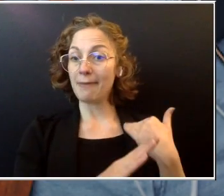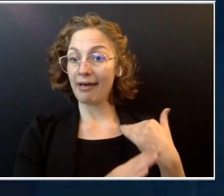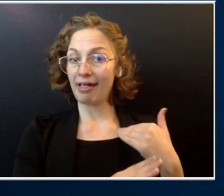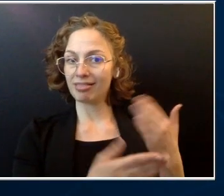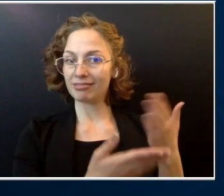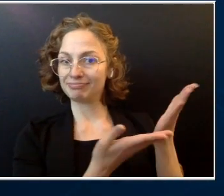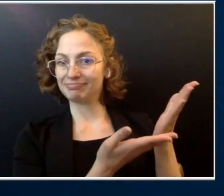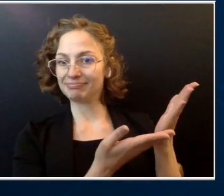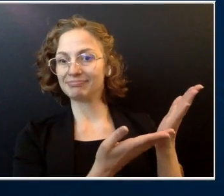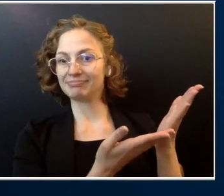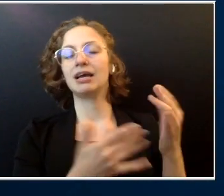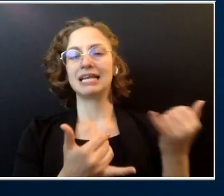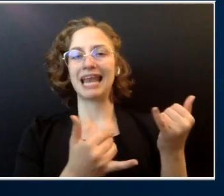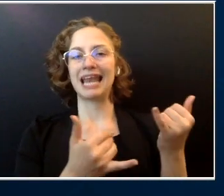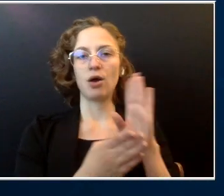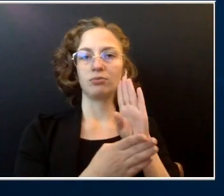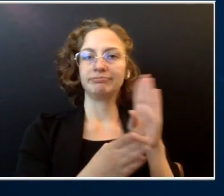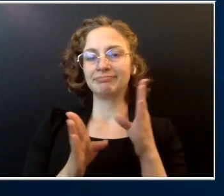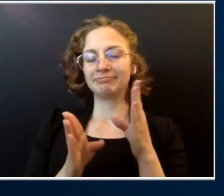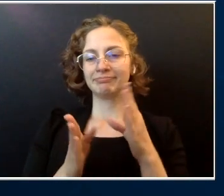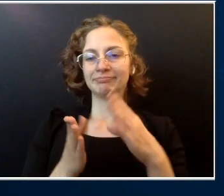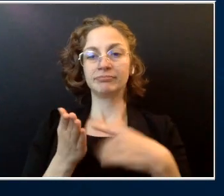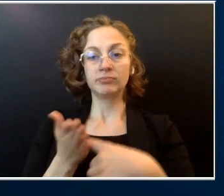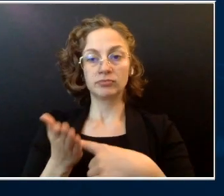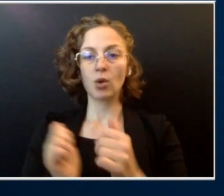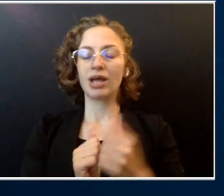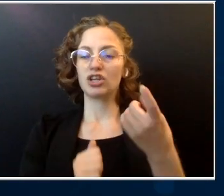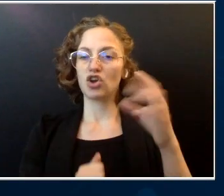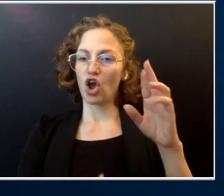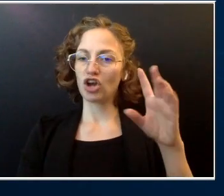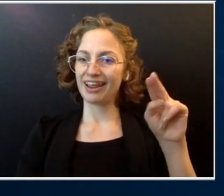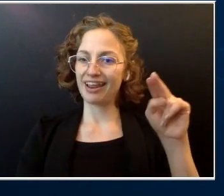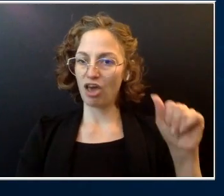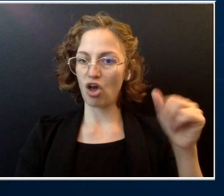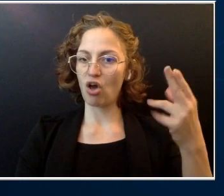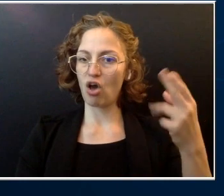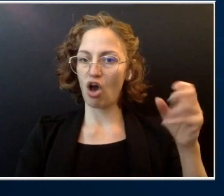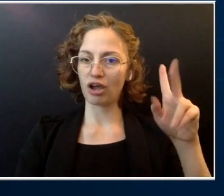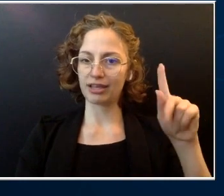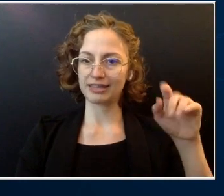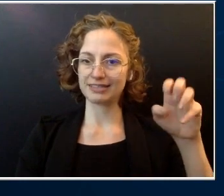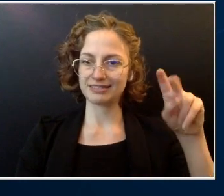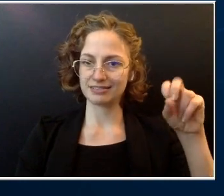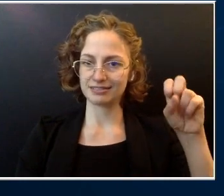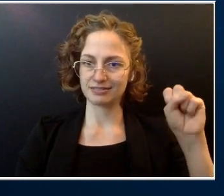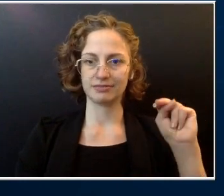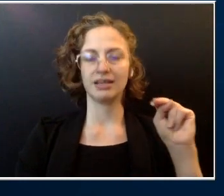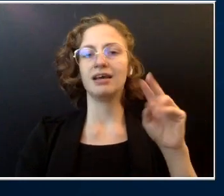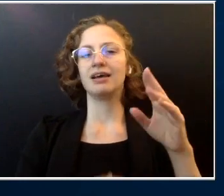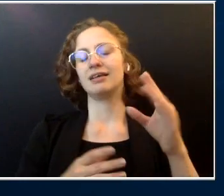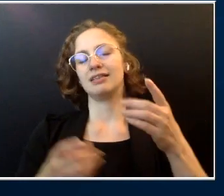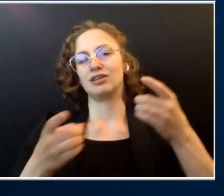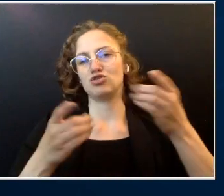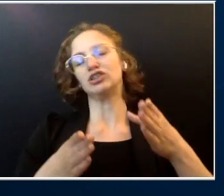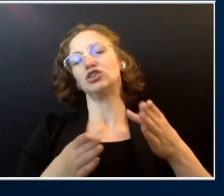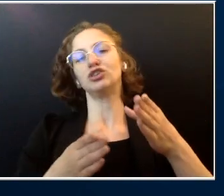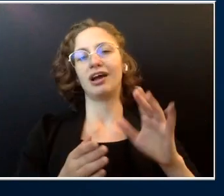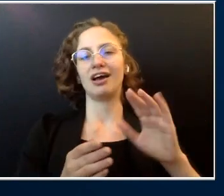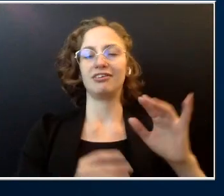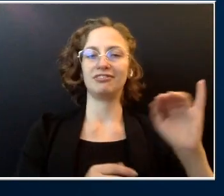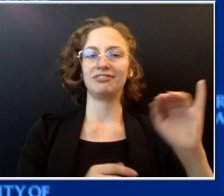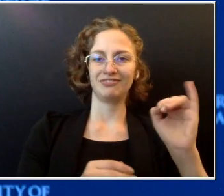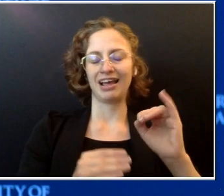Director of Infection Prevention and Control. Good morning. Yeah, hi. Hey. How are you? I am good, thank you. Well, we